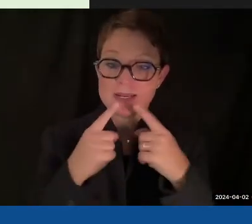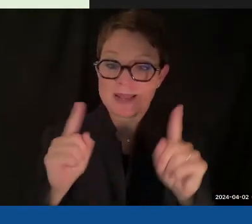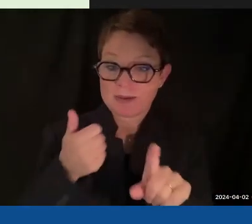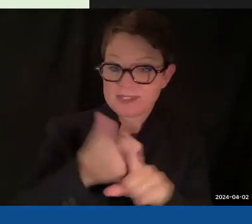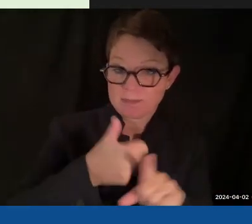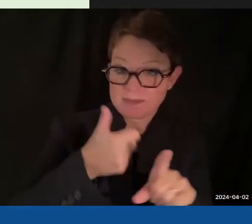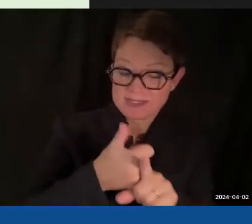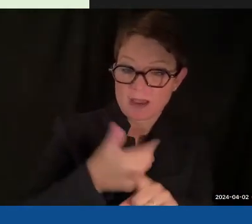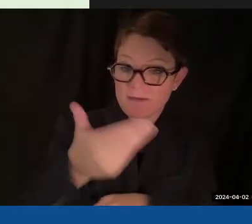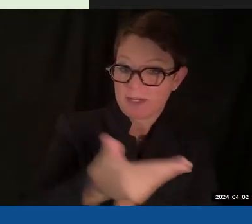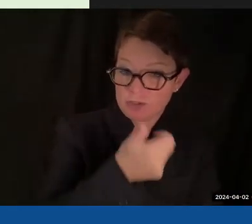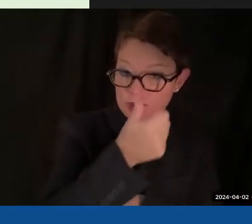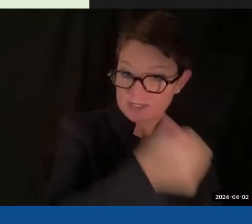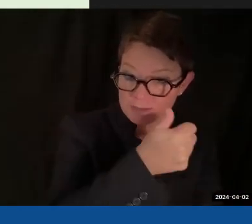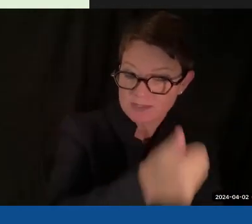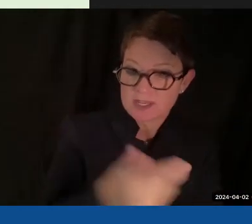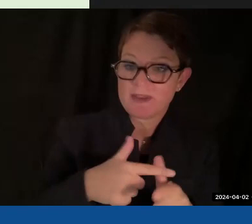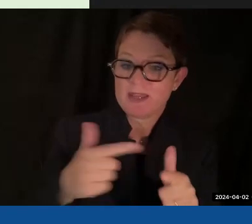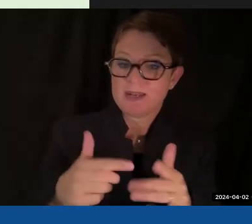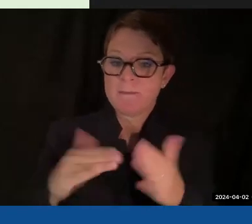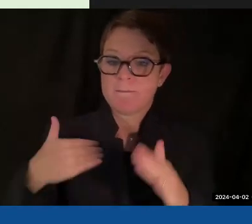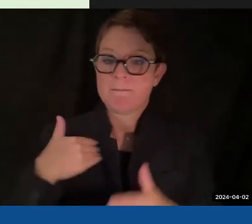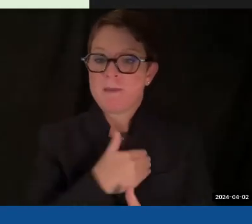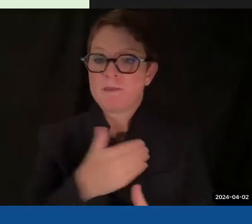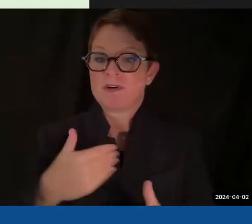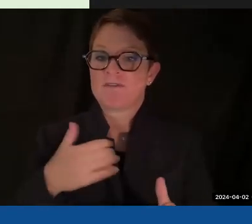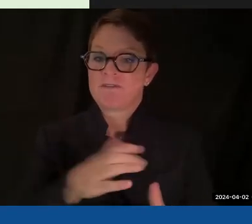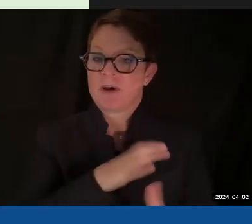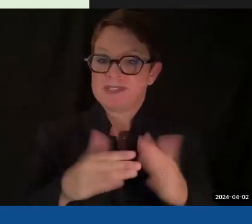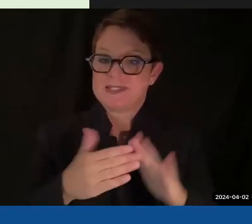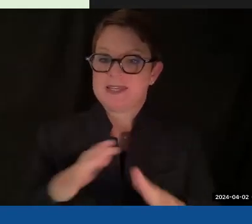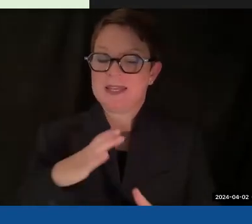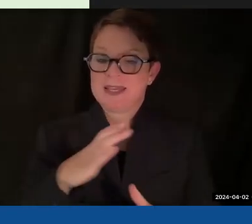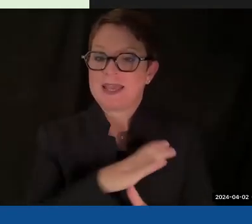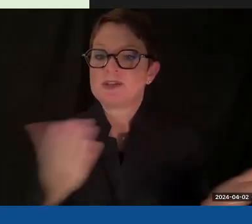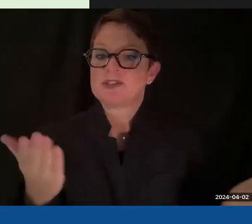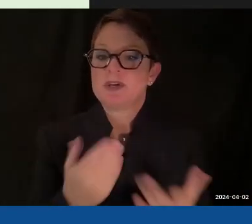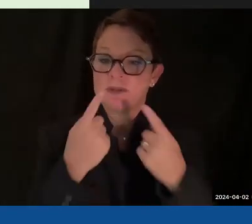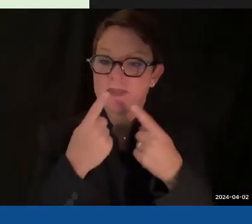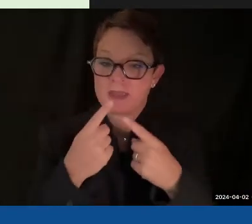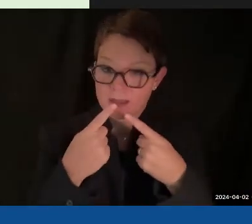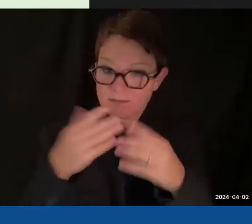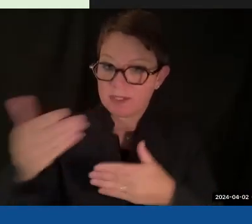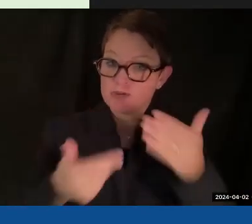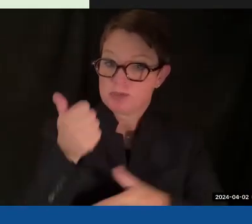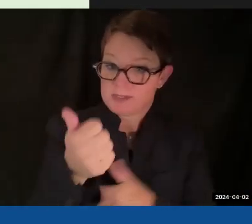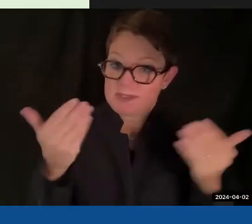and if there's a member from the city council staff here, they can also announce themselves.